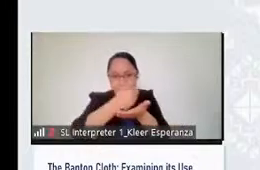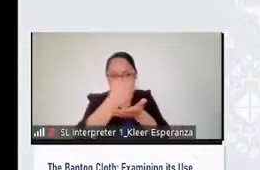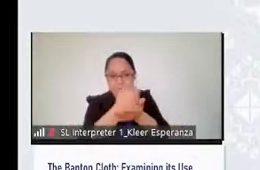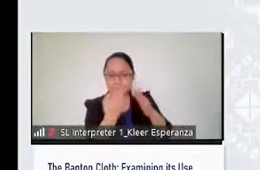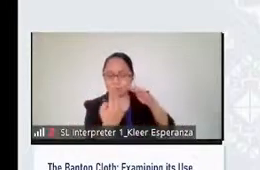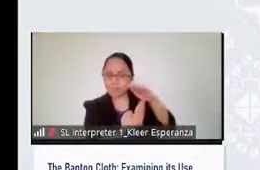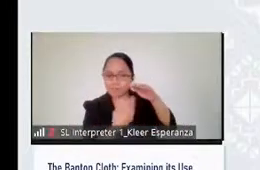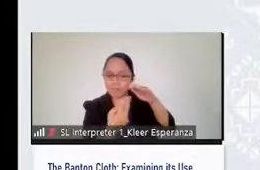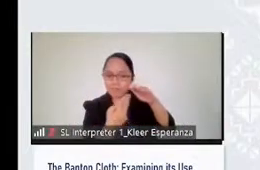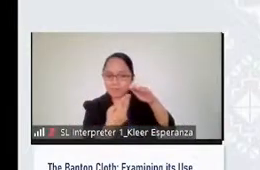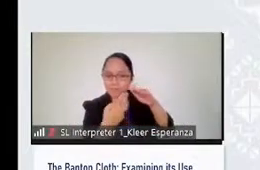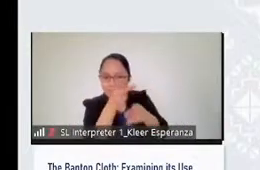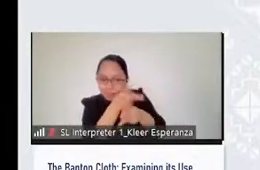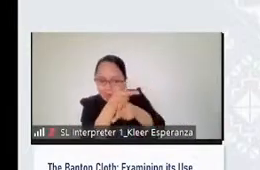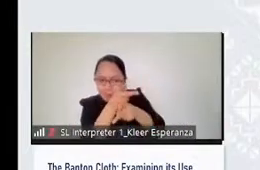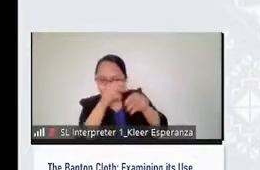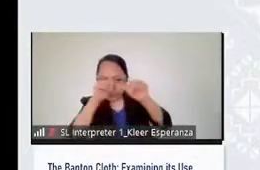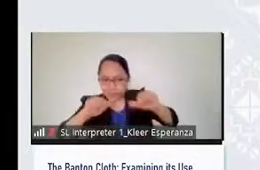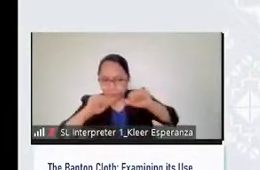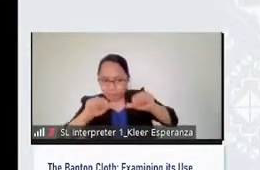Museum of the Philippines.